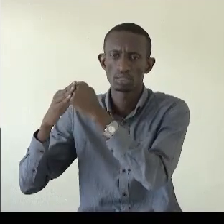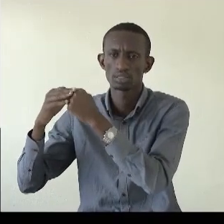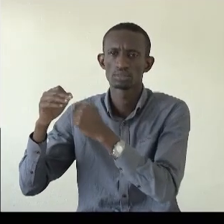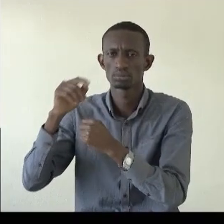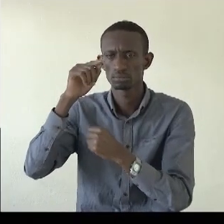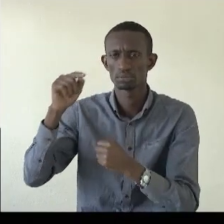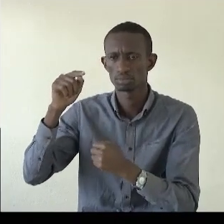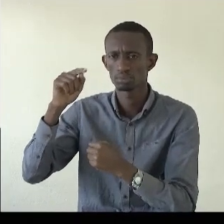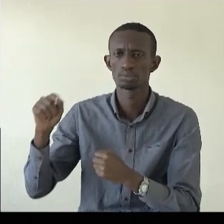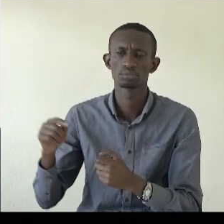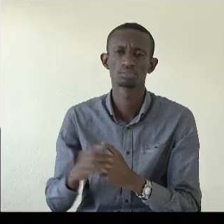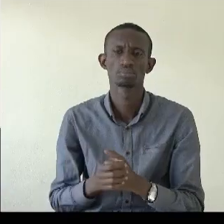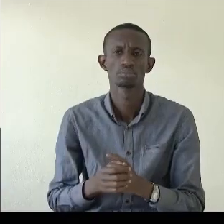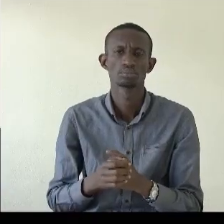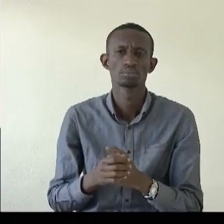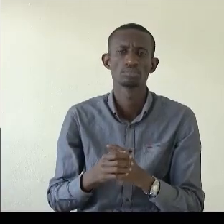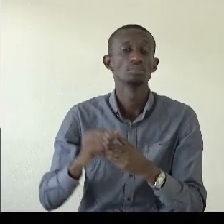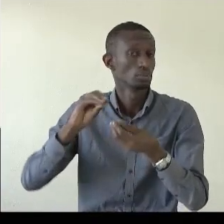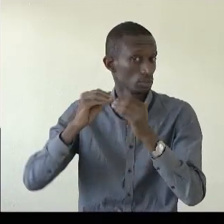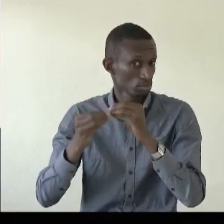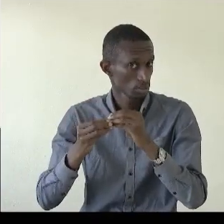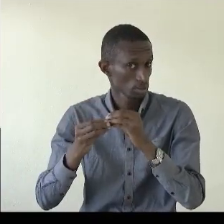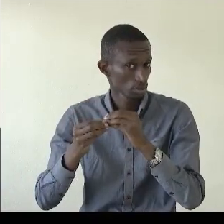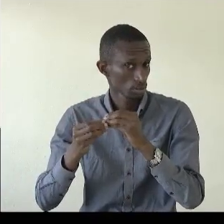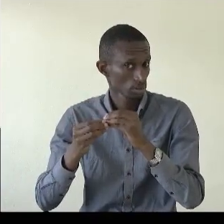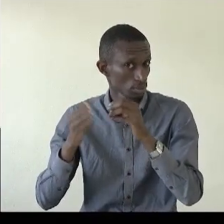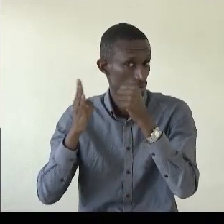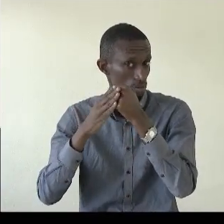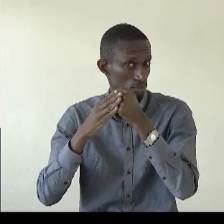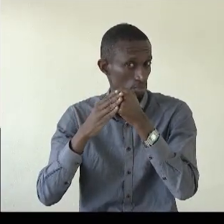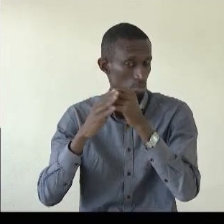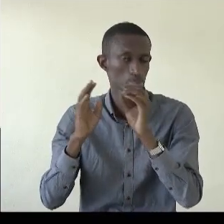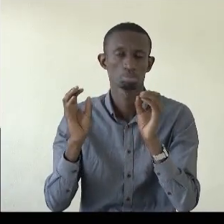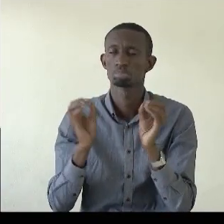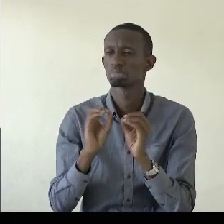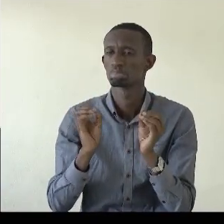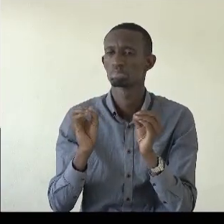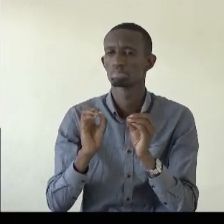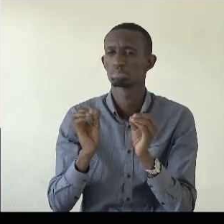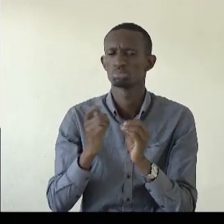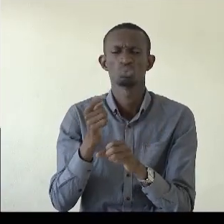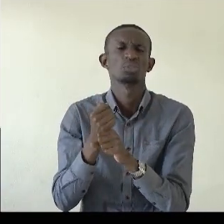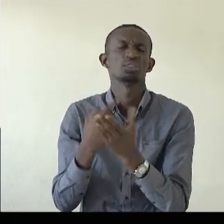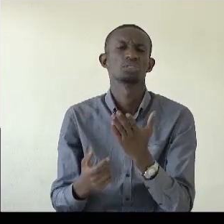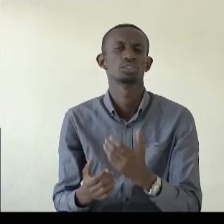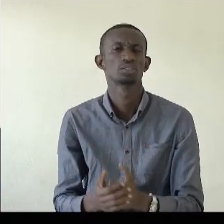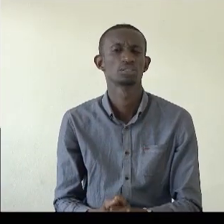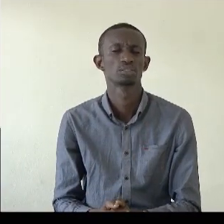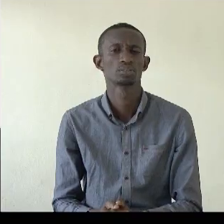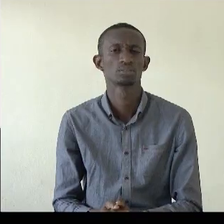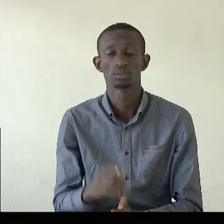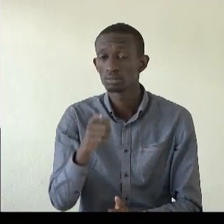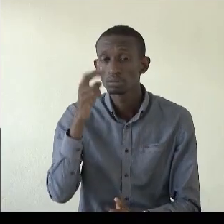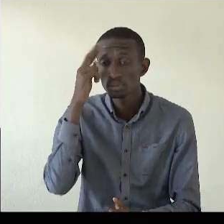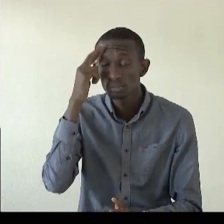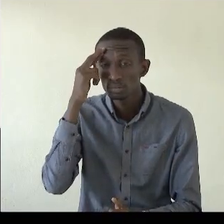atoms are not yet 9. Remember, we need 9 carbon atoms. So what do we do? And remember,